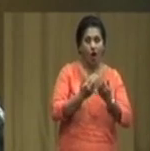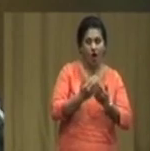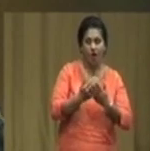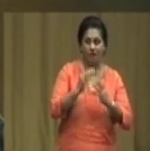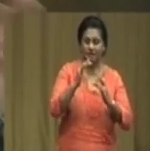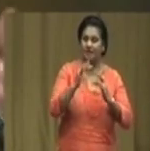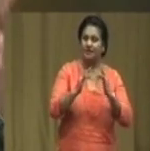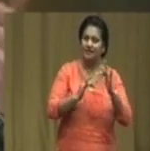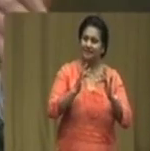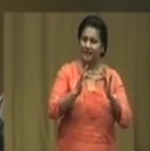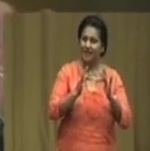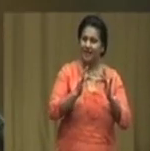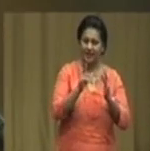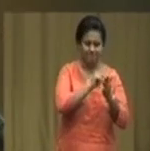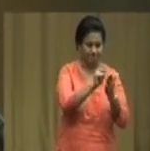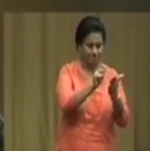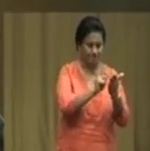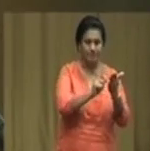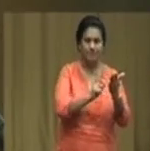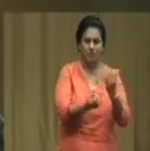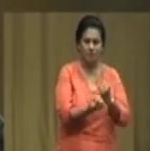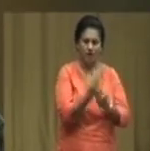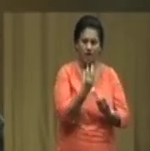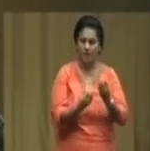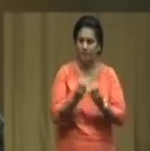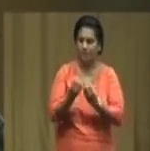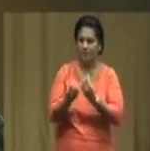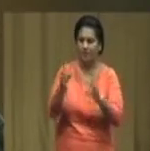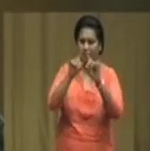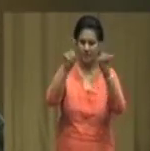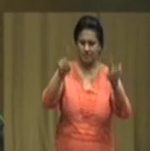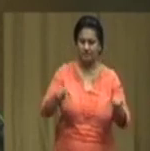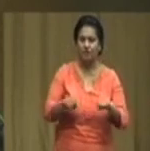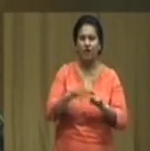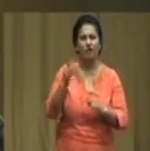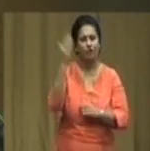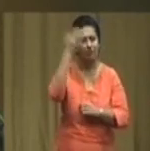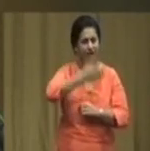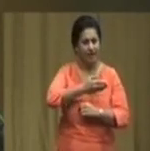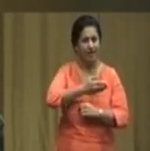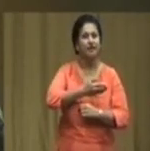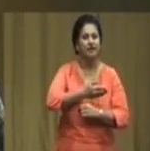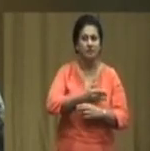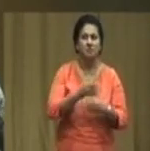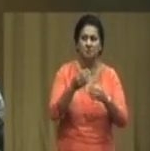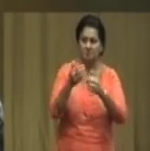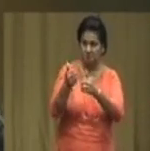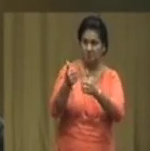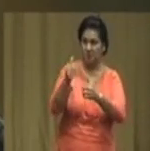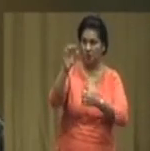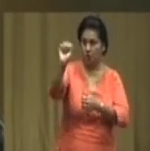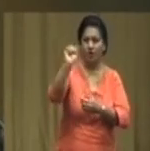are compatible with screen readers. And I think this is an important call for those of us that are working in